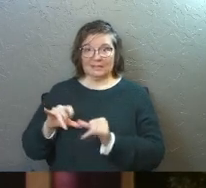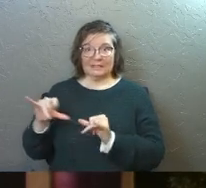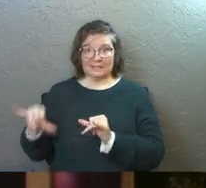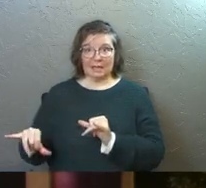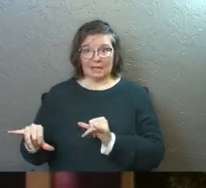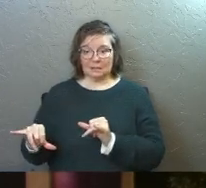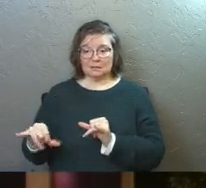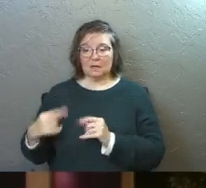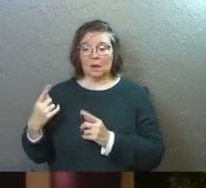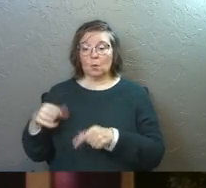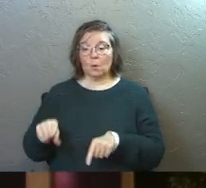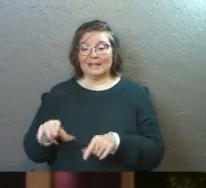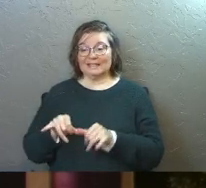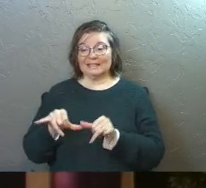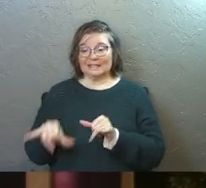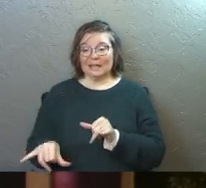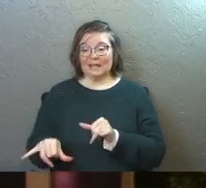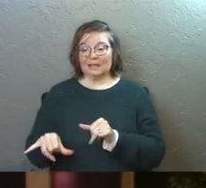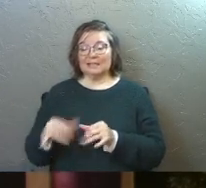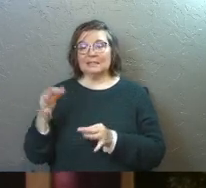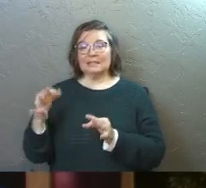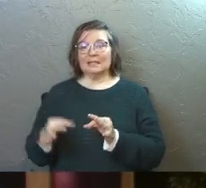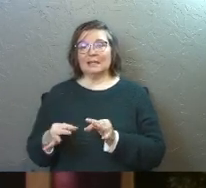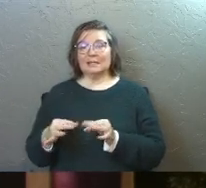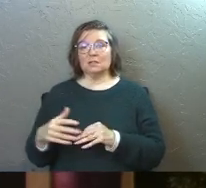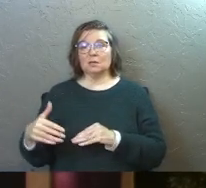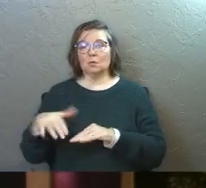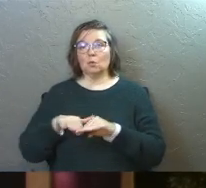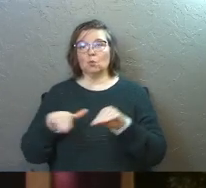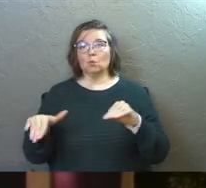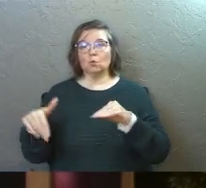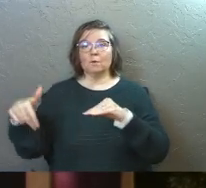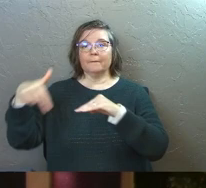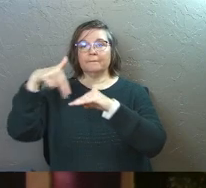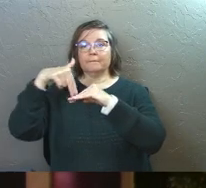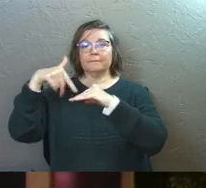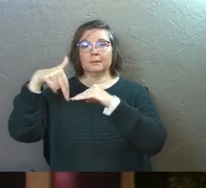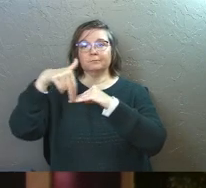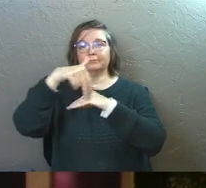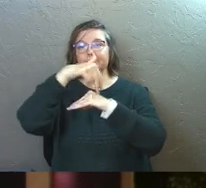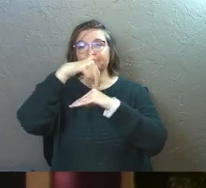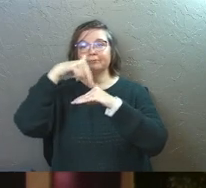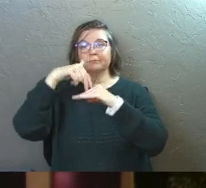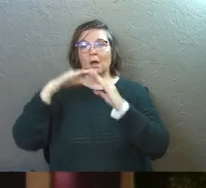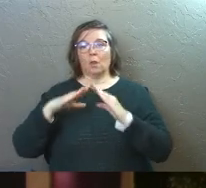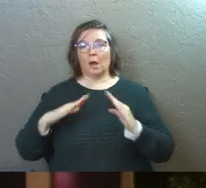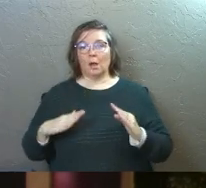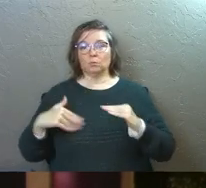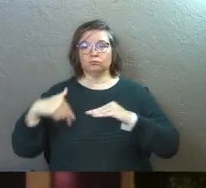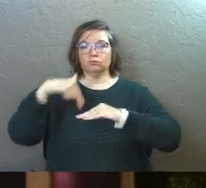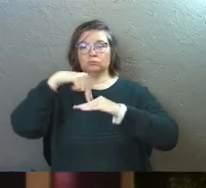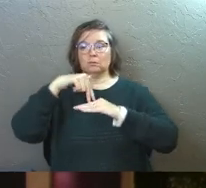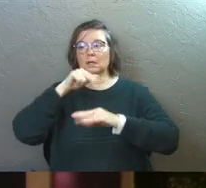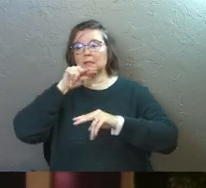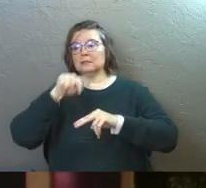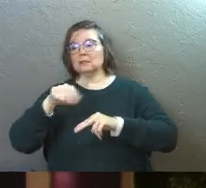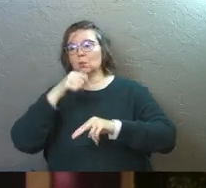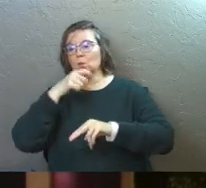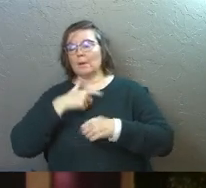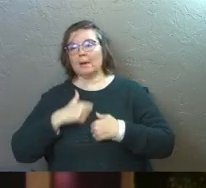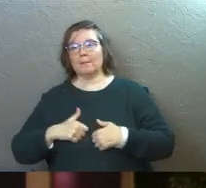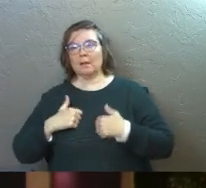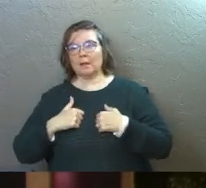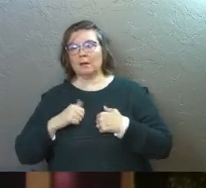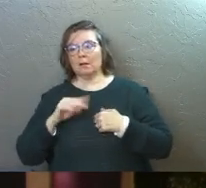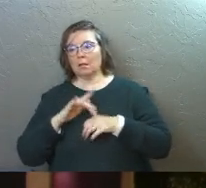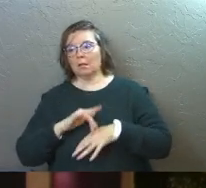behind, and while he's stayed behind, he decides to take a rooftop stroll on his palace, and he decides to look at a woman who's bathing, and it